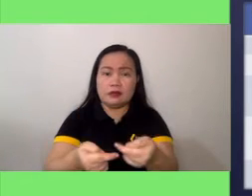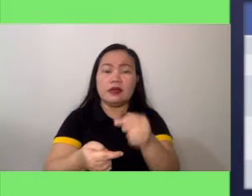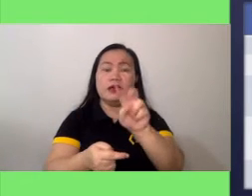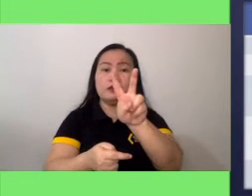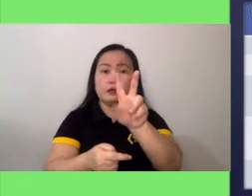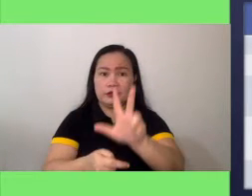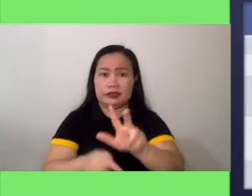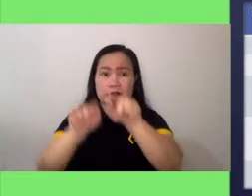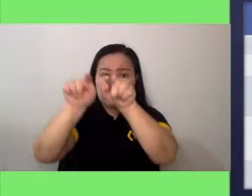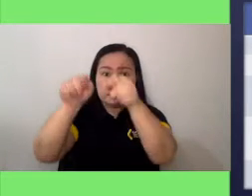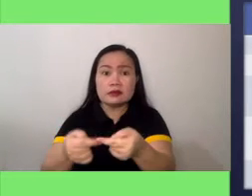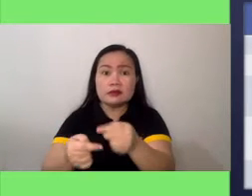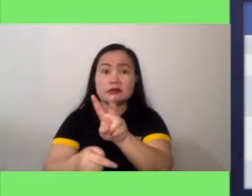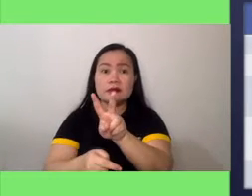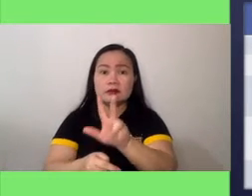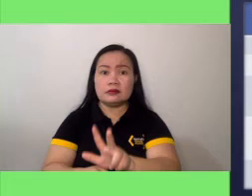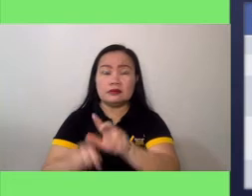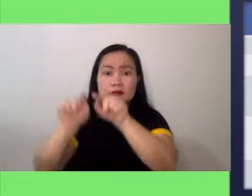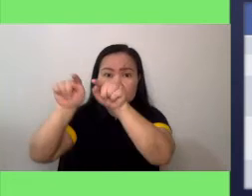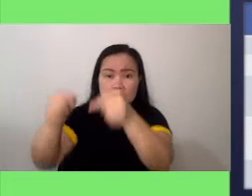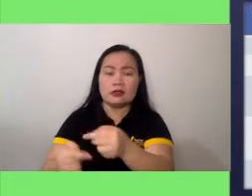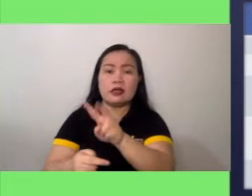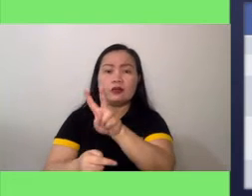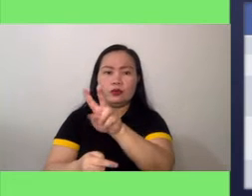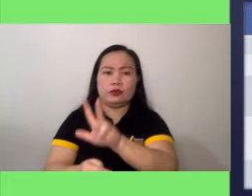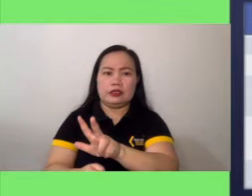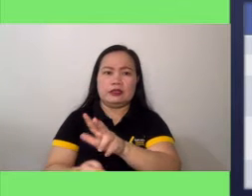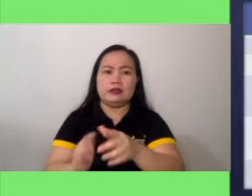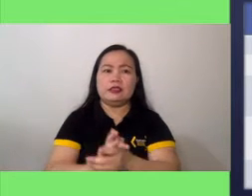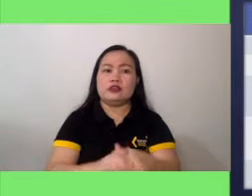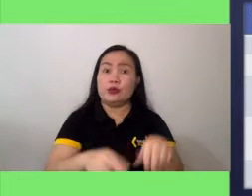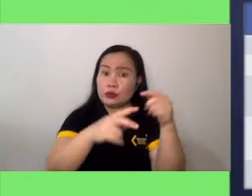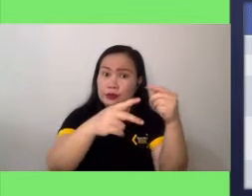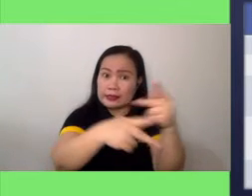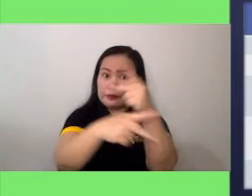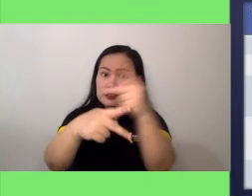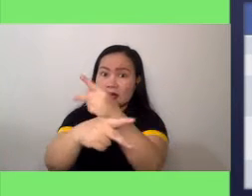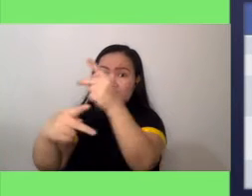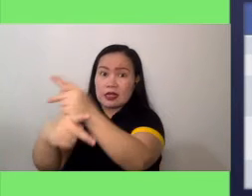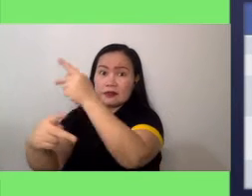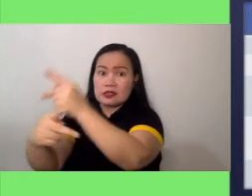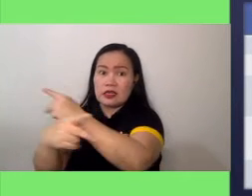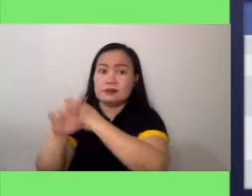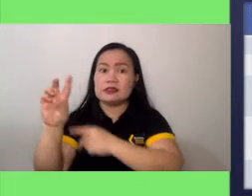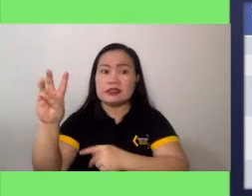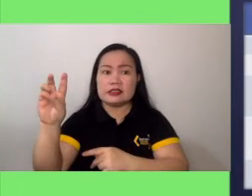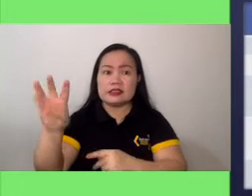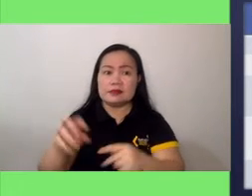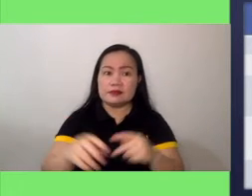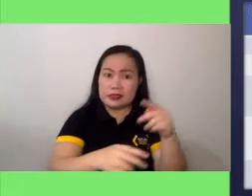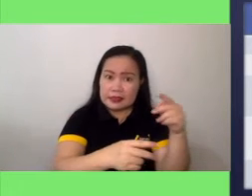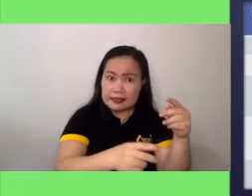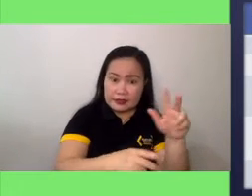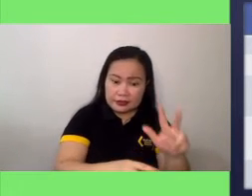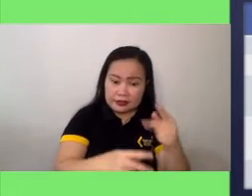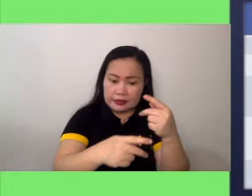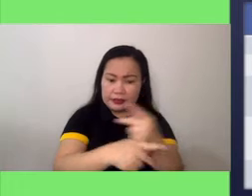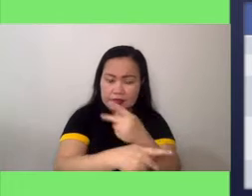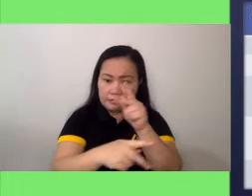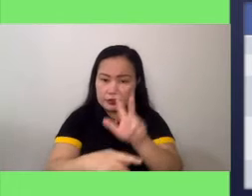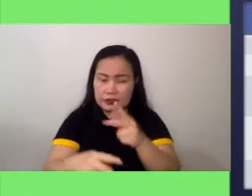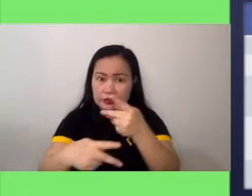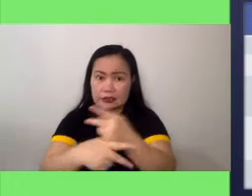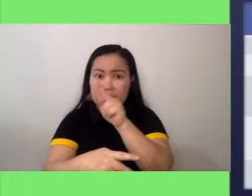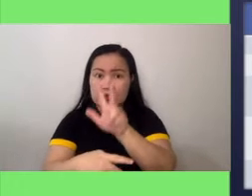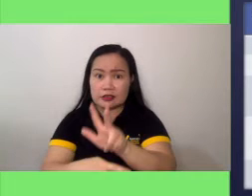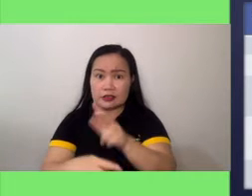So, 4 na beses. So, 2 times 2, 4 times 2, 8 times 2, 16. And then 3 times 3, 9 times